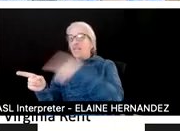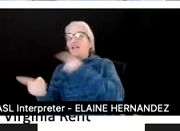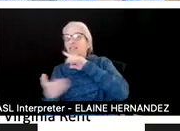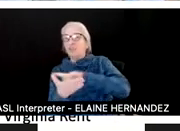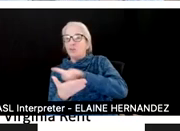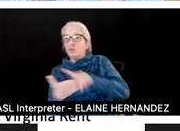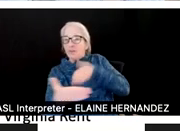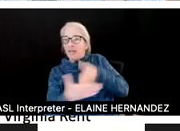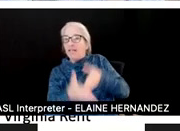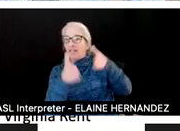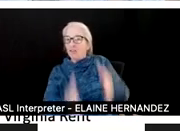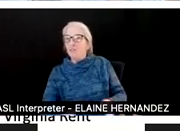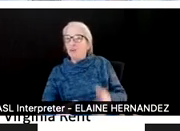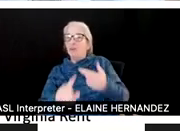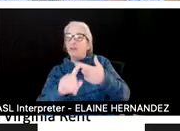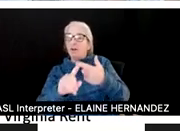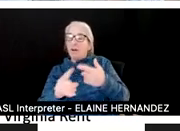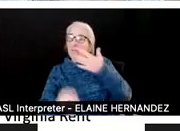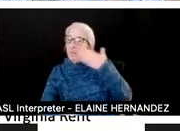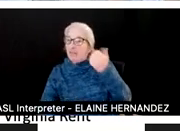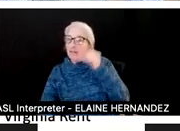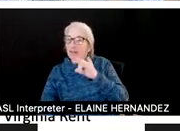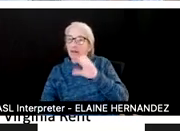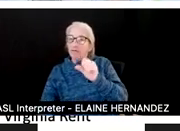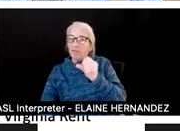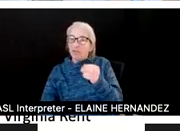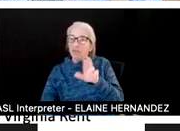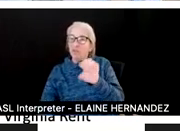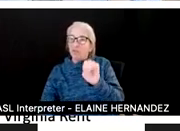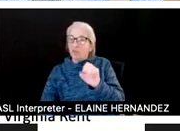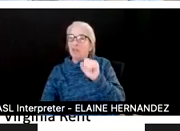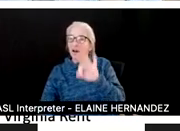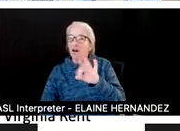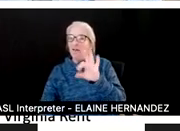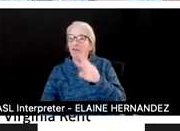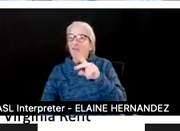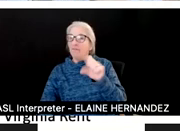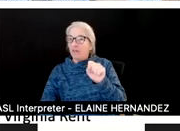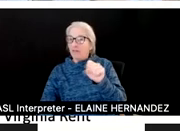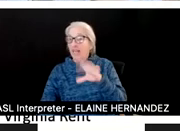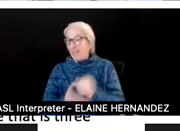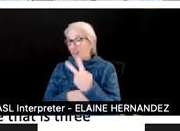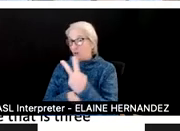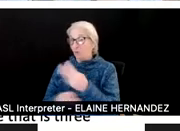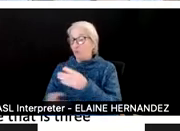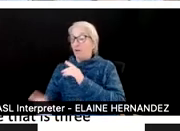So that is 2 separate instances of a violation of the Fair Housing Act here in Virginia.